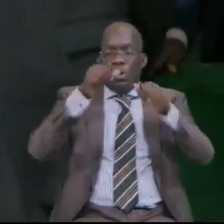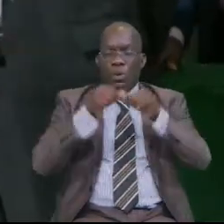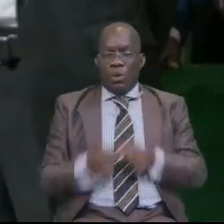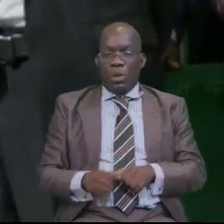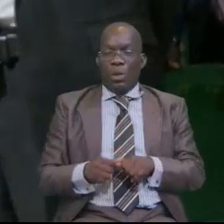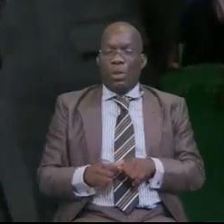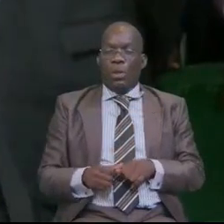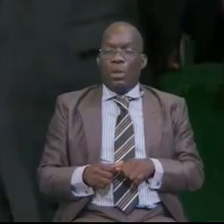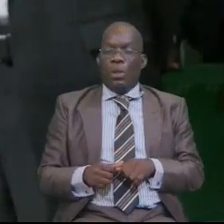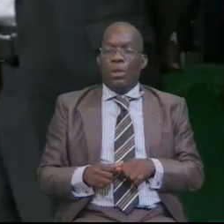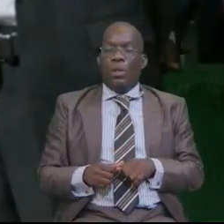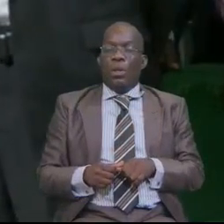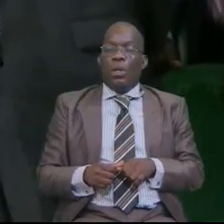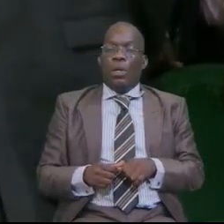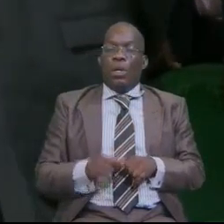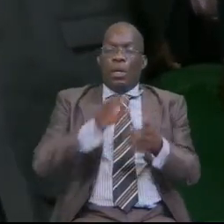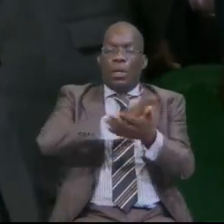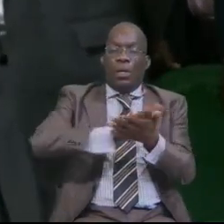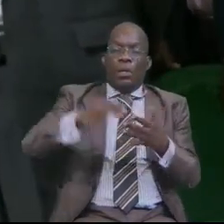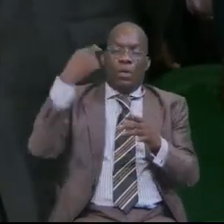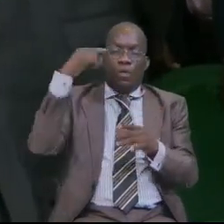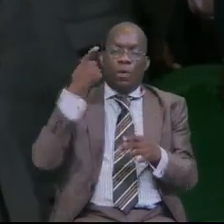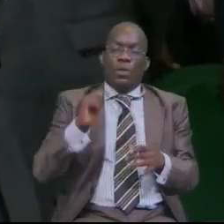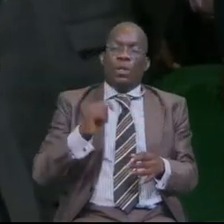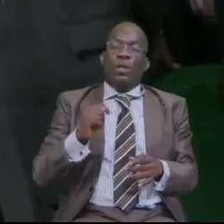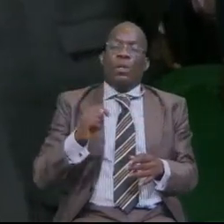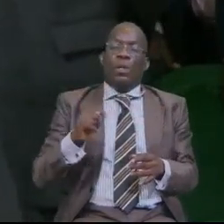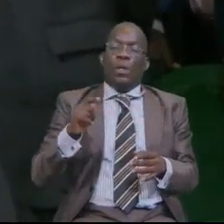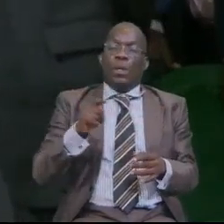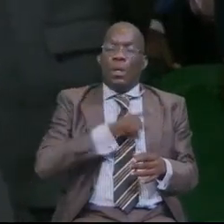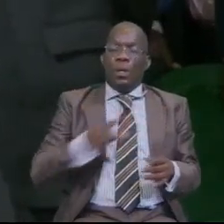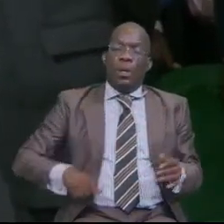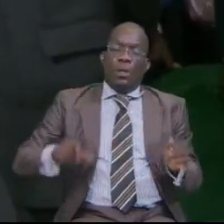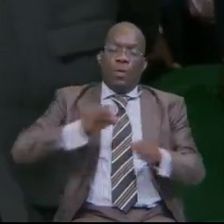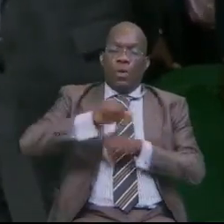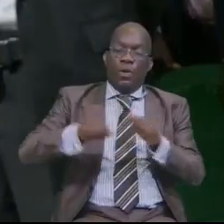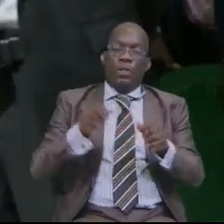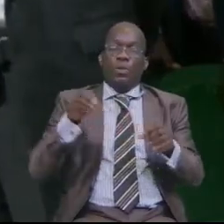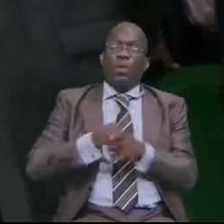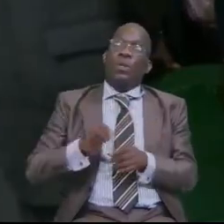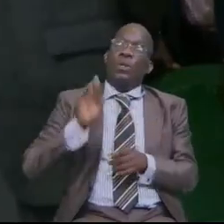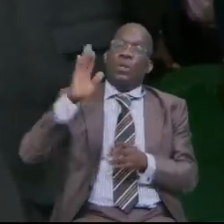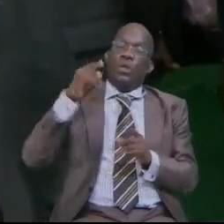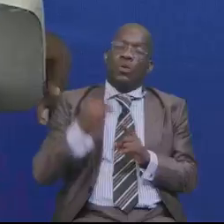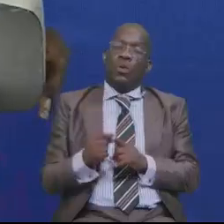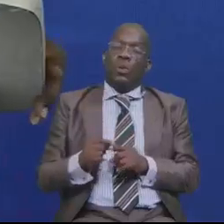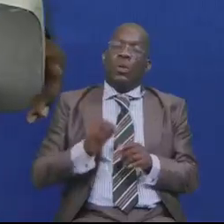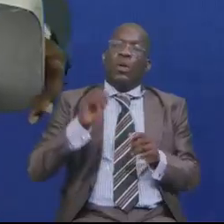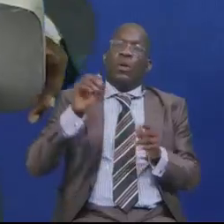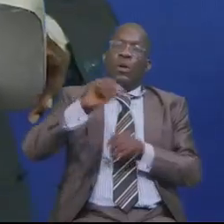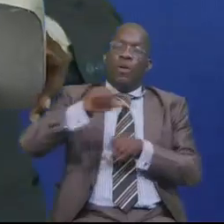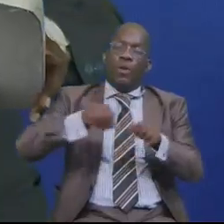with the Lord every time. Fellowship in His word, fellowship in His will,